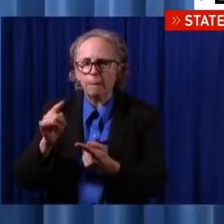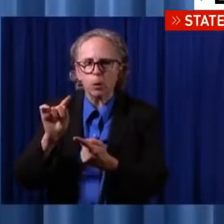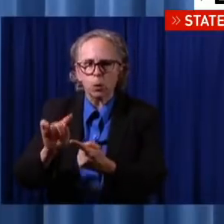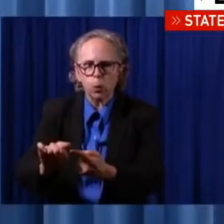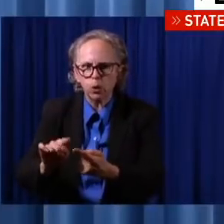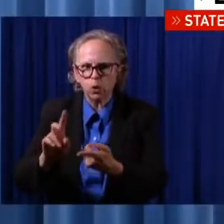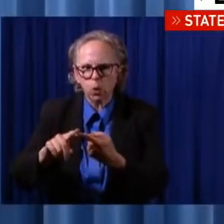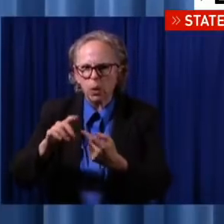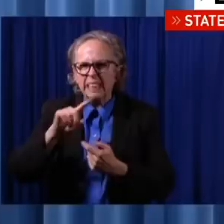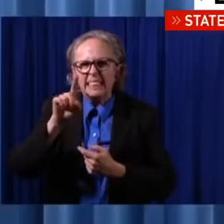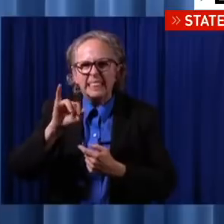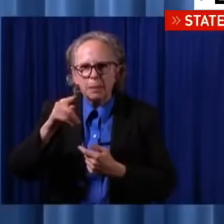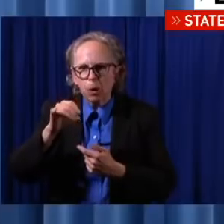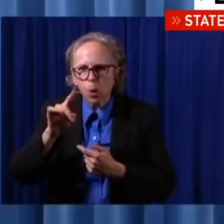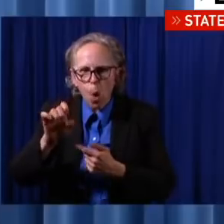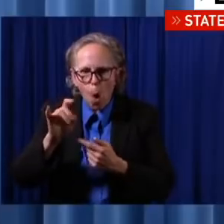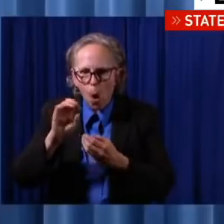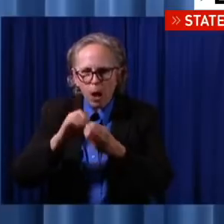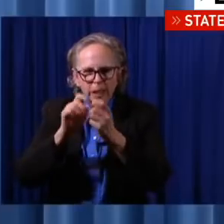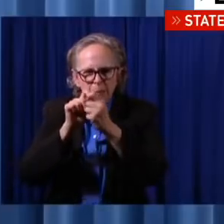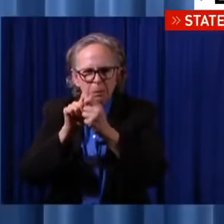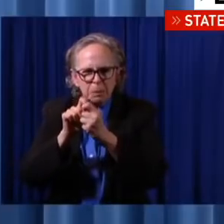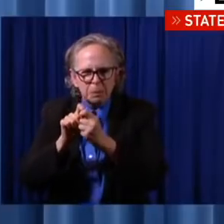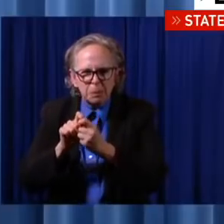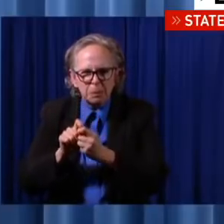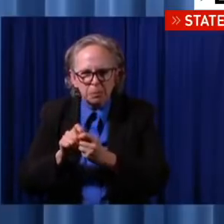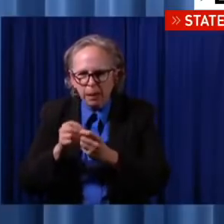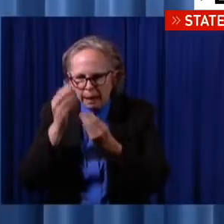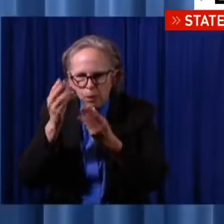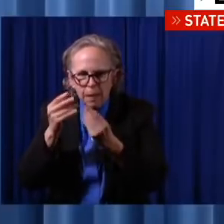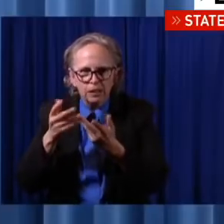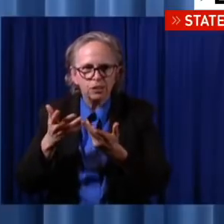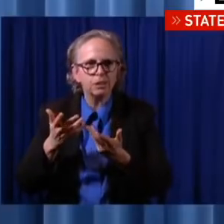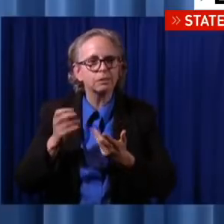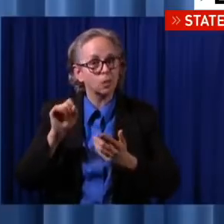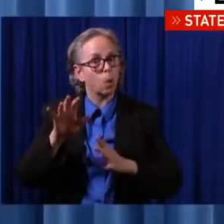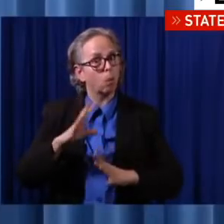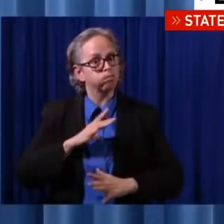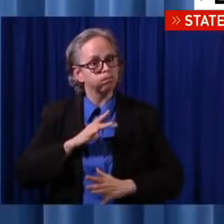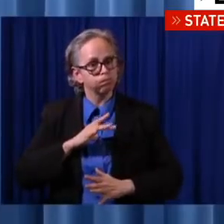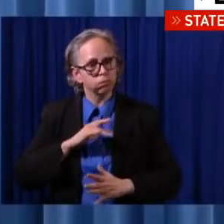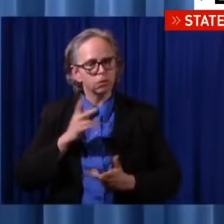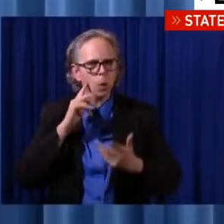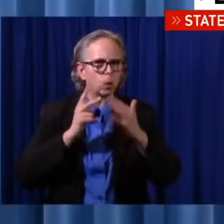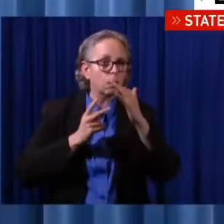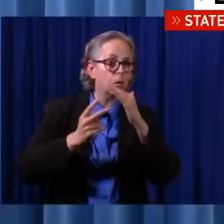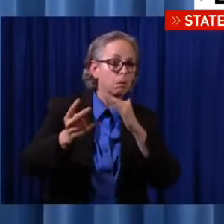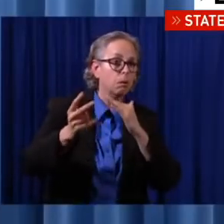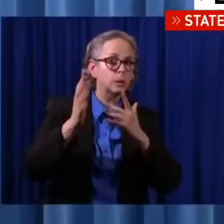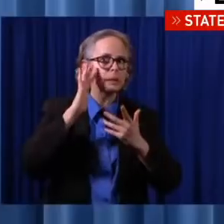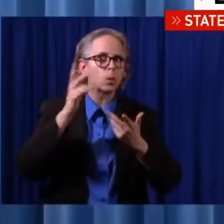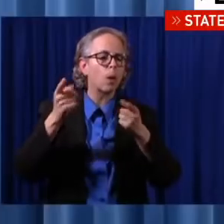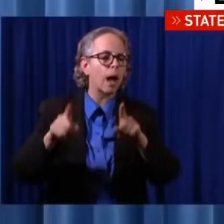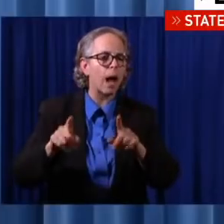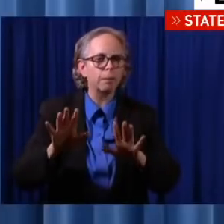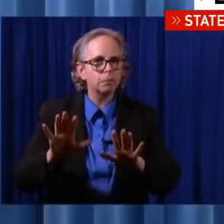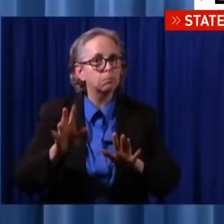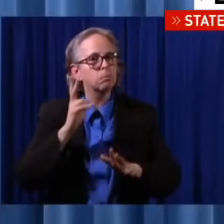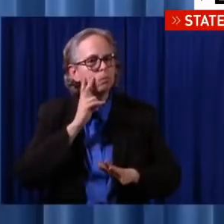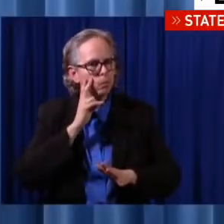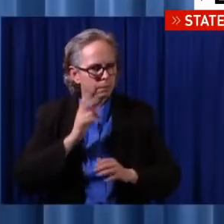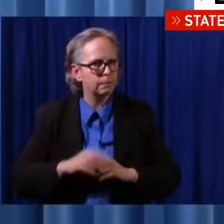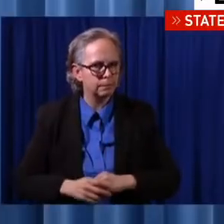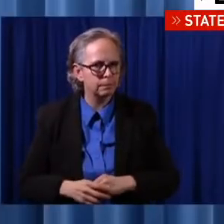So as we look towards the future, what we're going to be looking for in Ohio